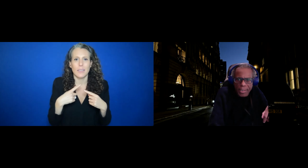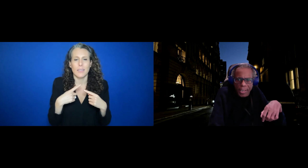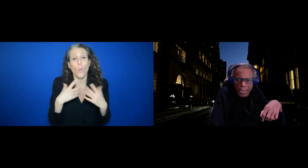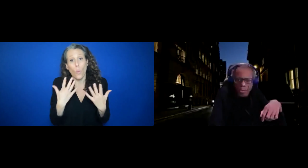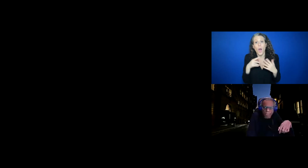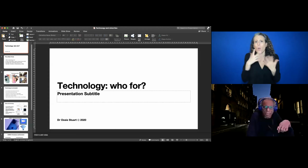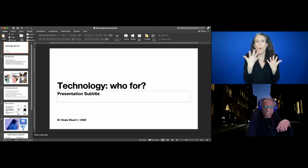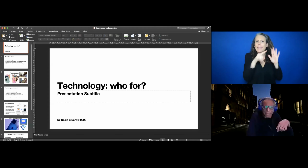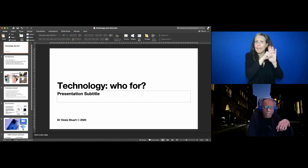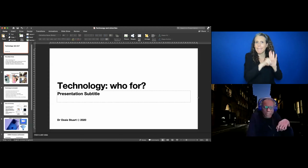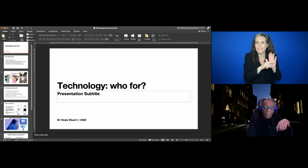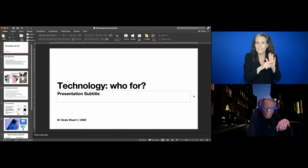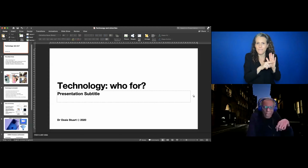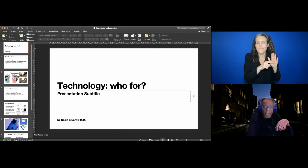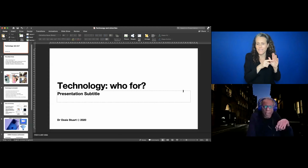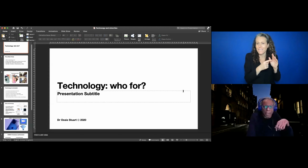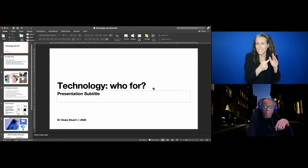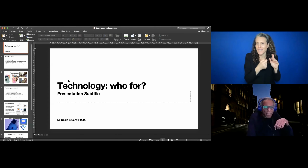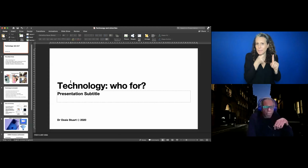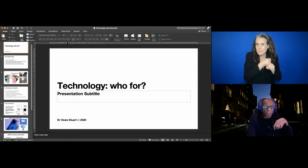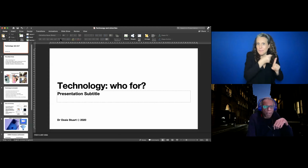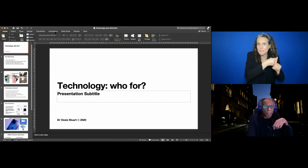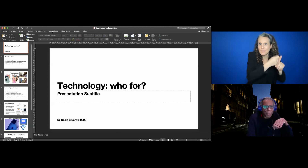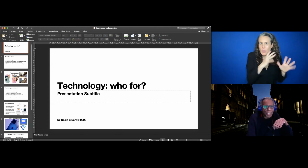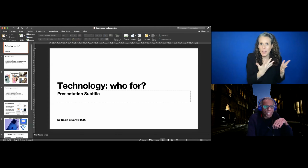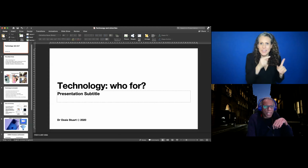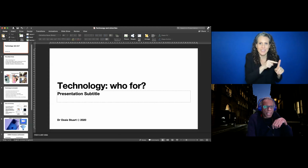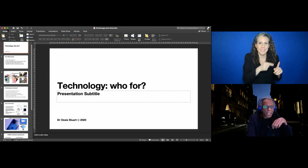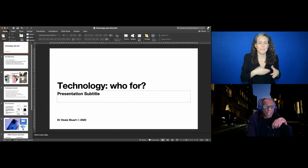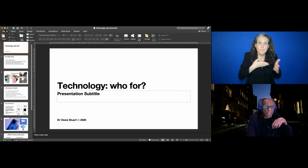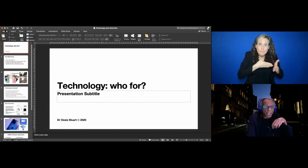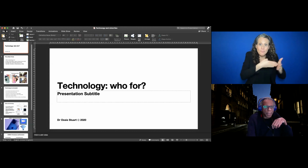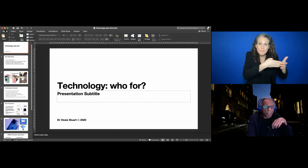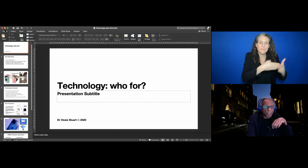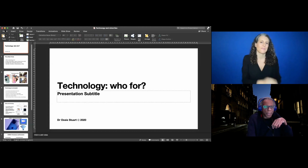with this as well. And what I'm framing my question